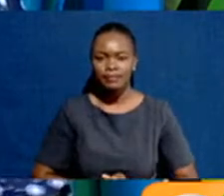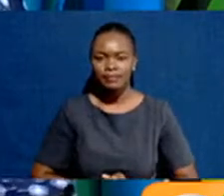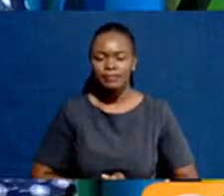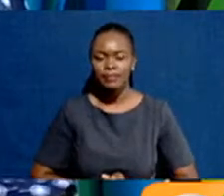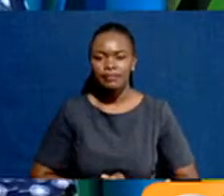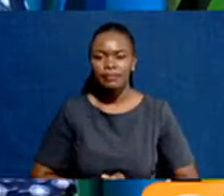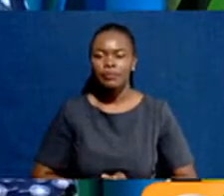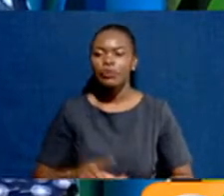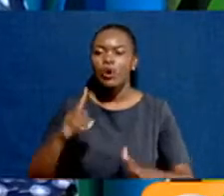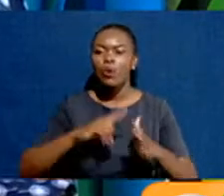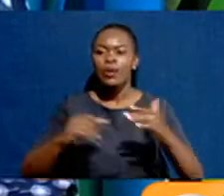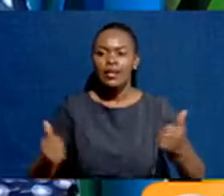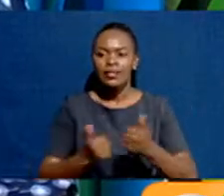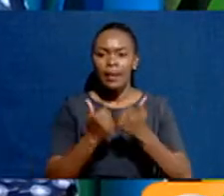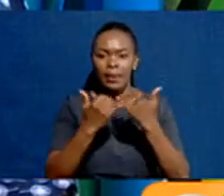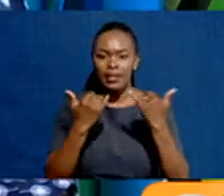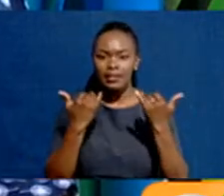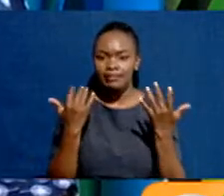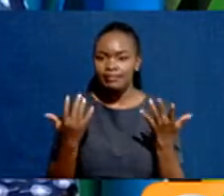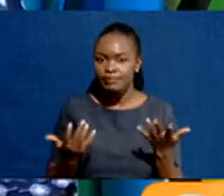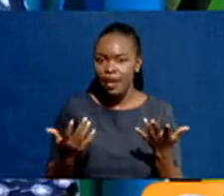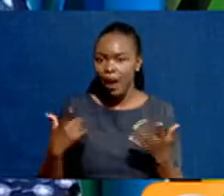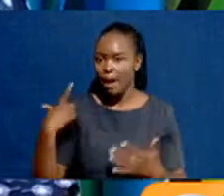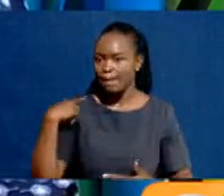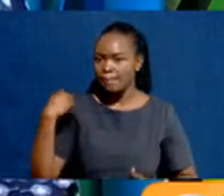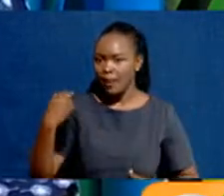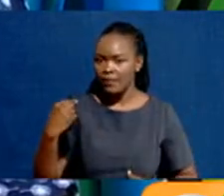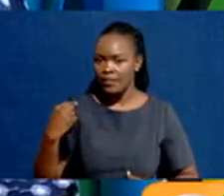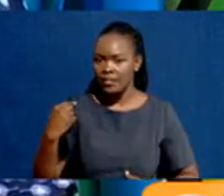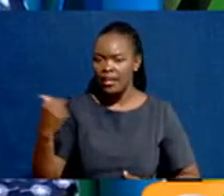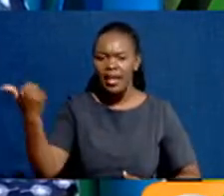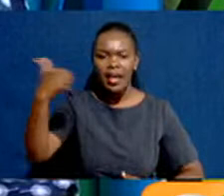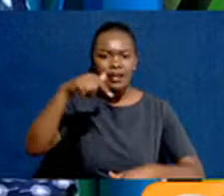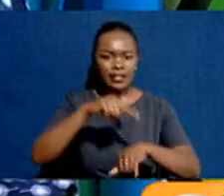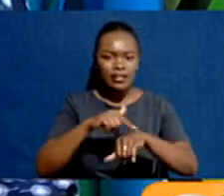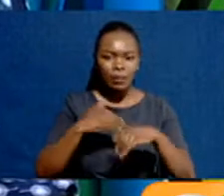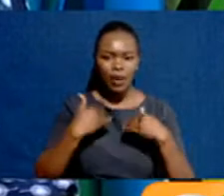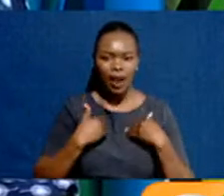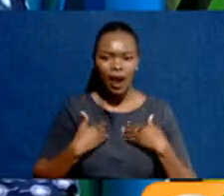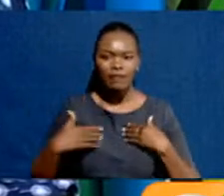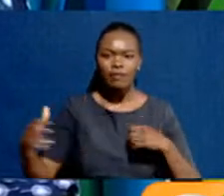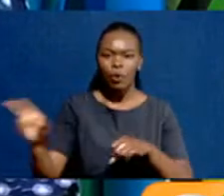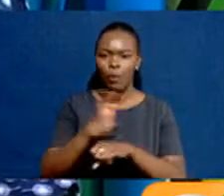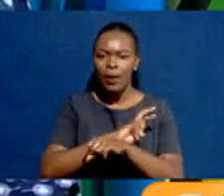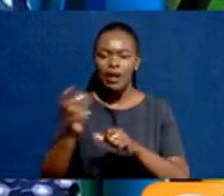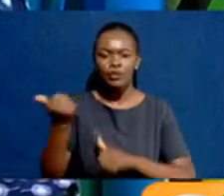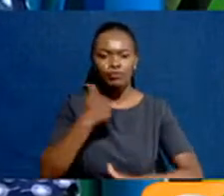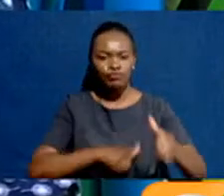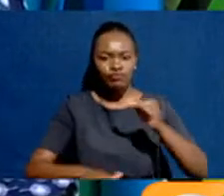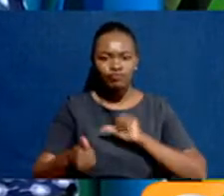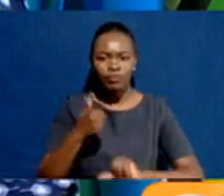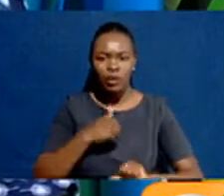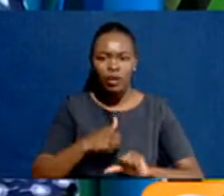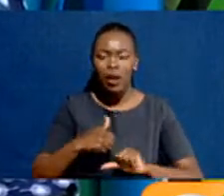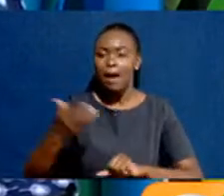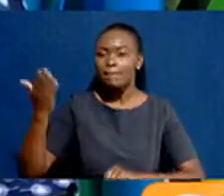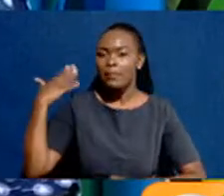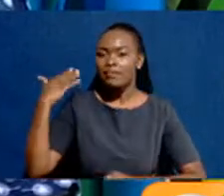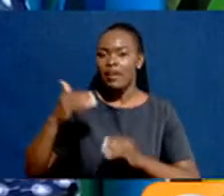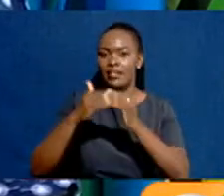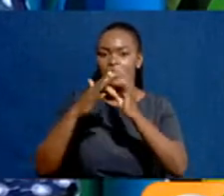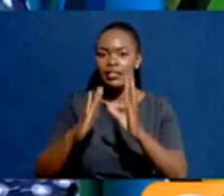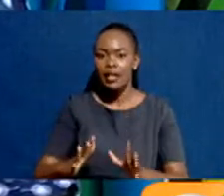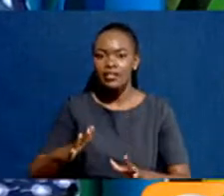What has happened is that previously, any time an operation is ordered, previous leaders have taken